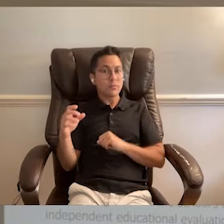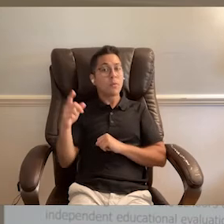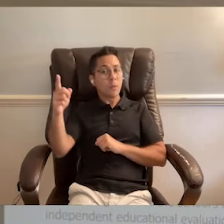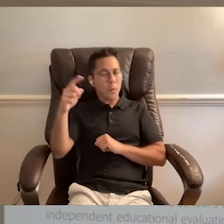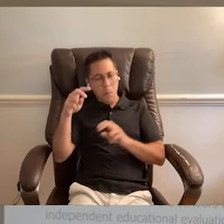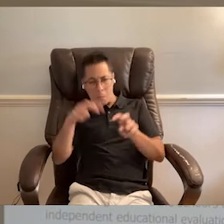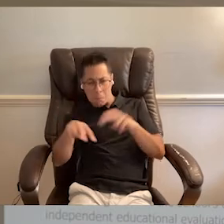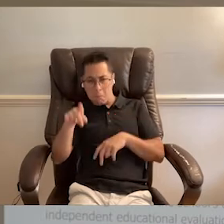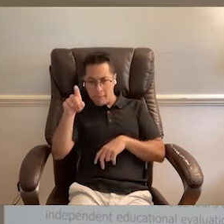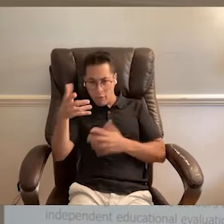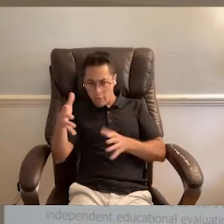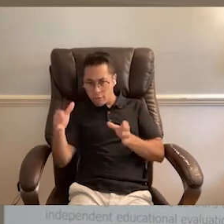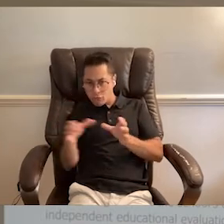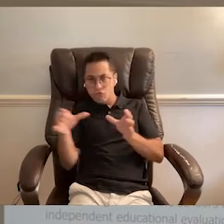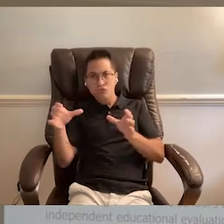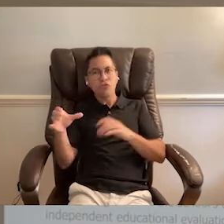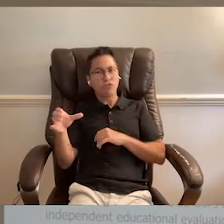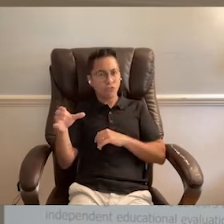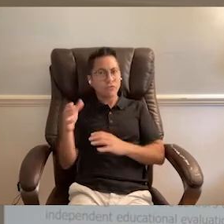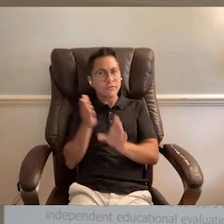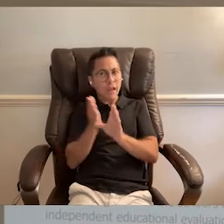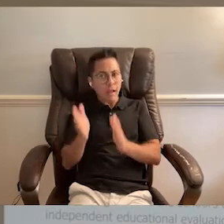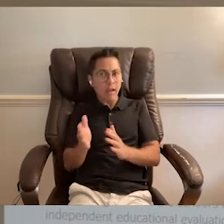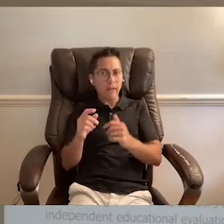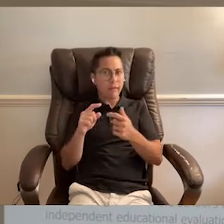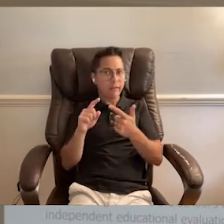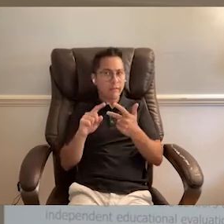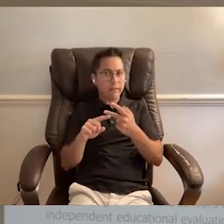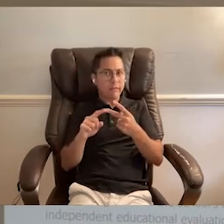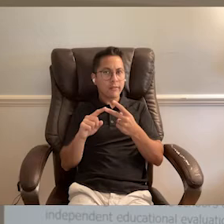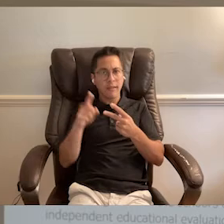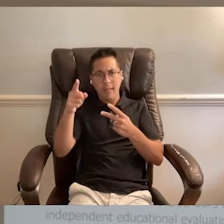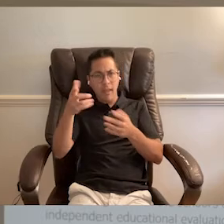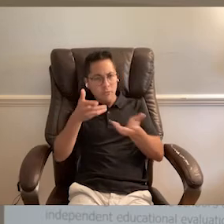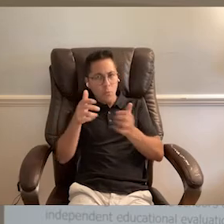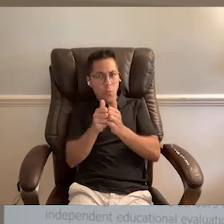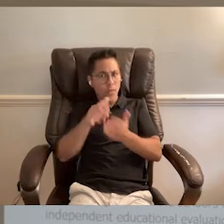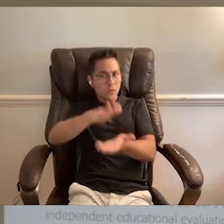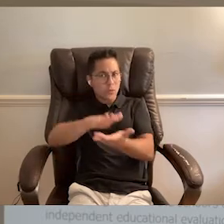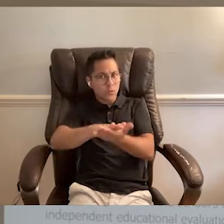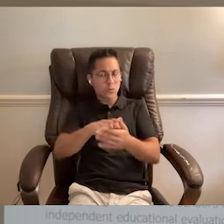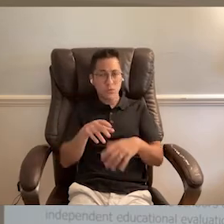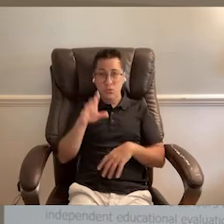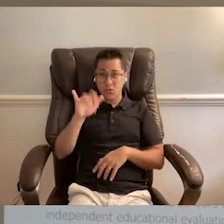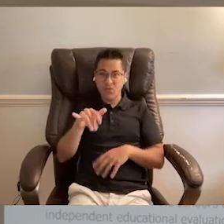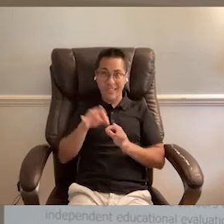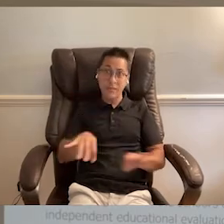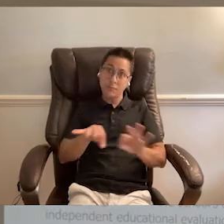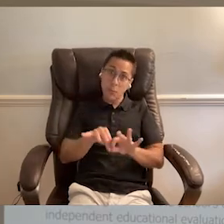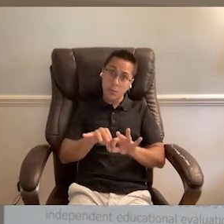certified psychologist? Do they work with schools? Okay, so that's important. Because if